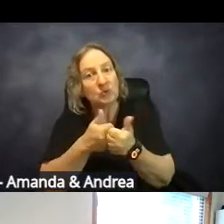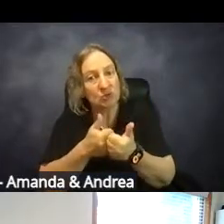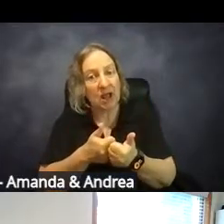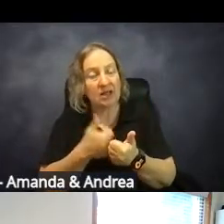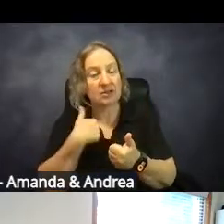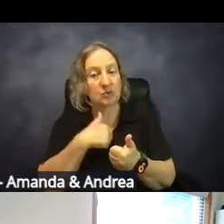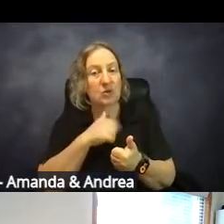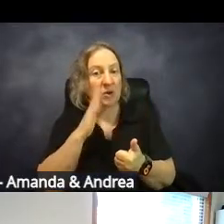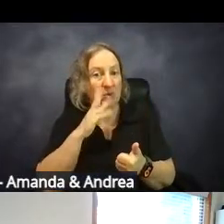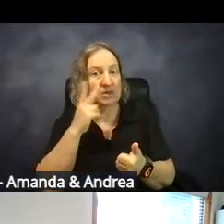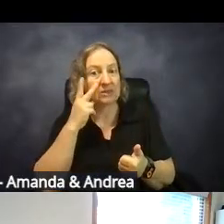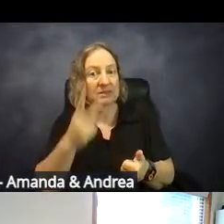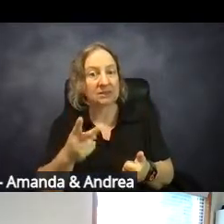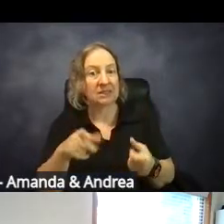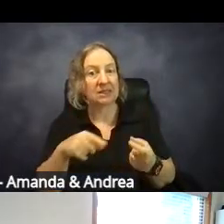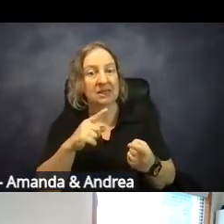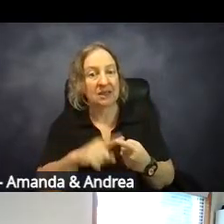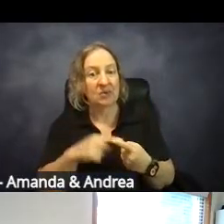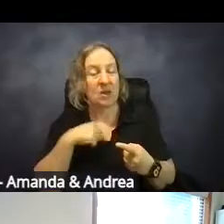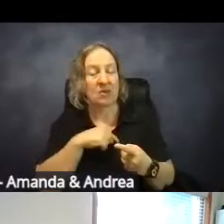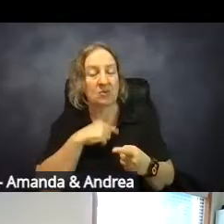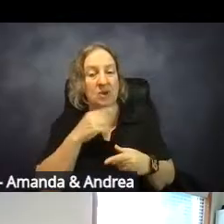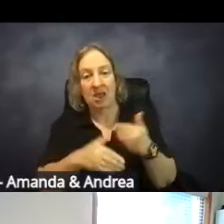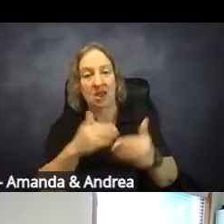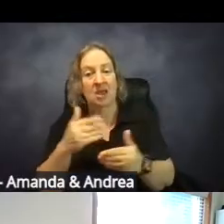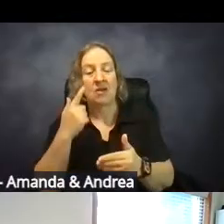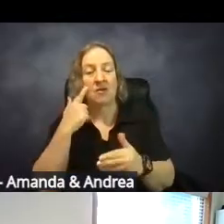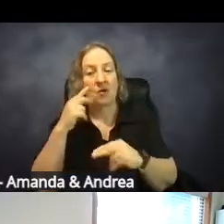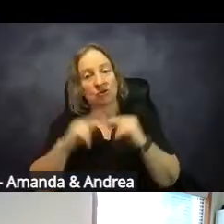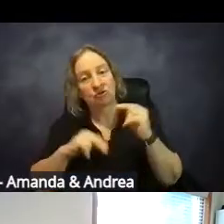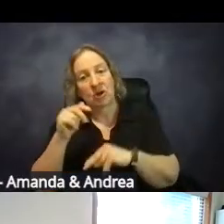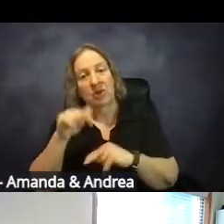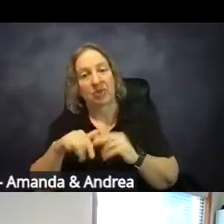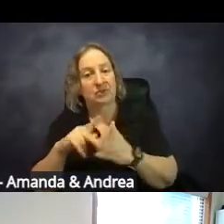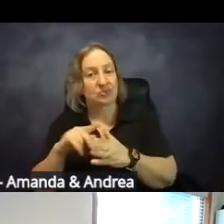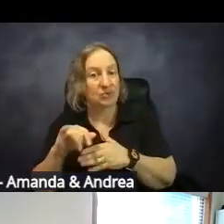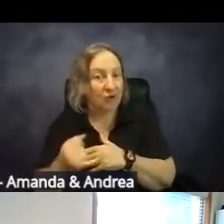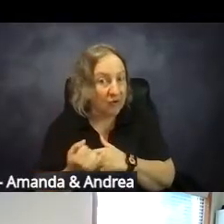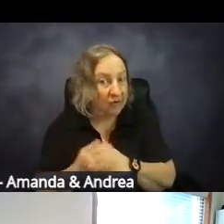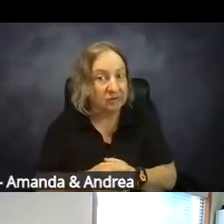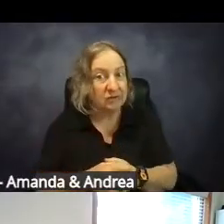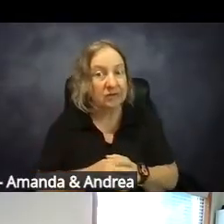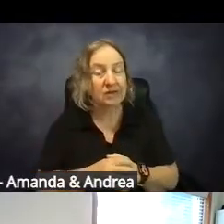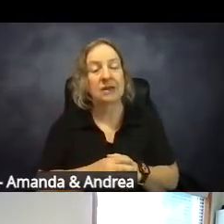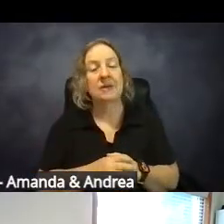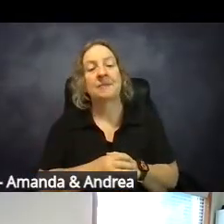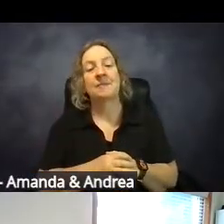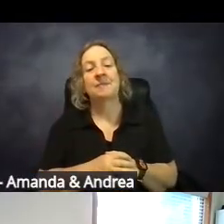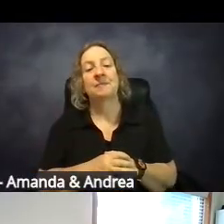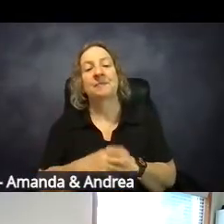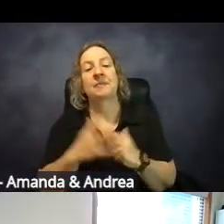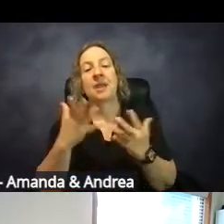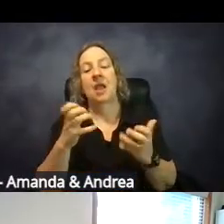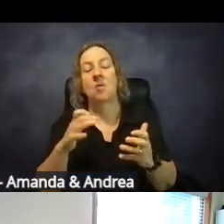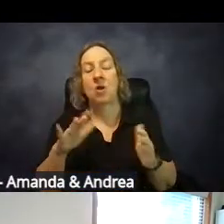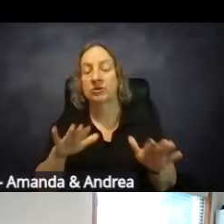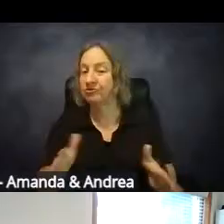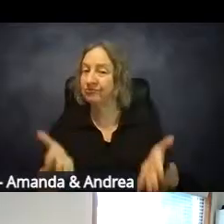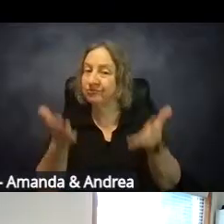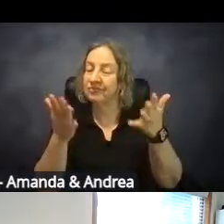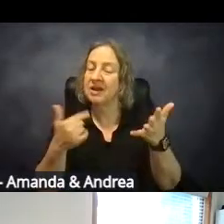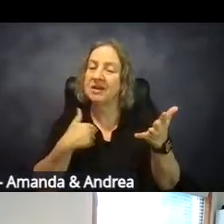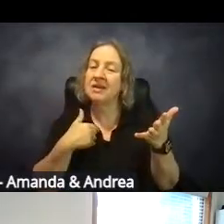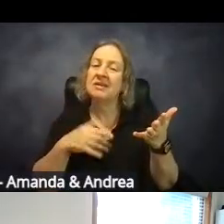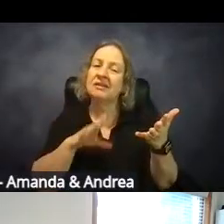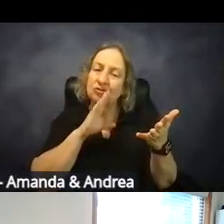will be seeing when we look at going live for construction for this project. And so I want to elevate, it's just